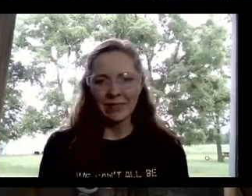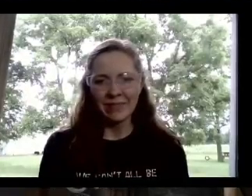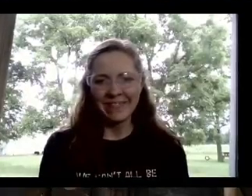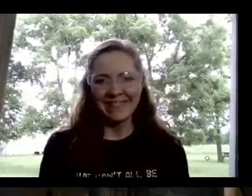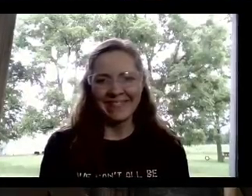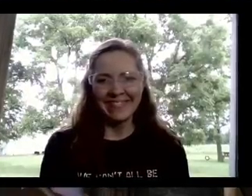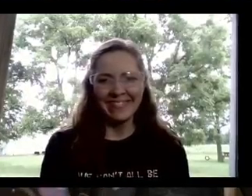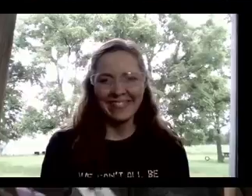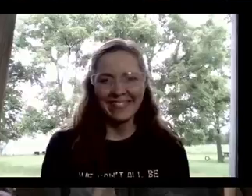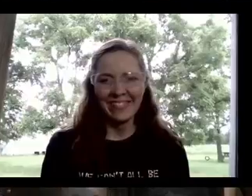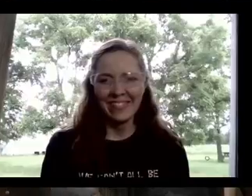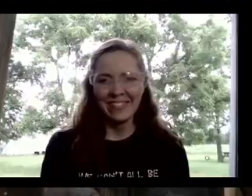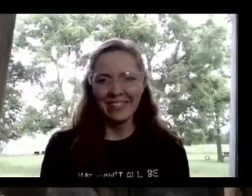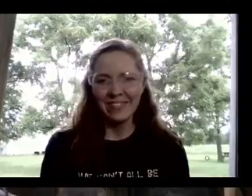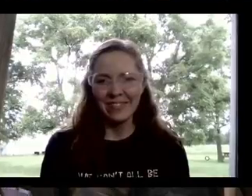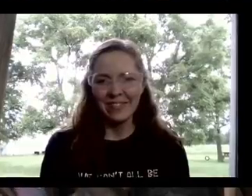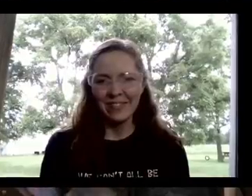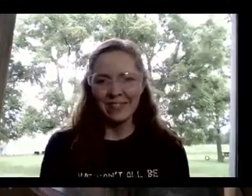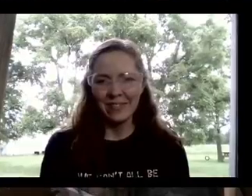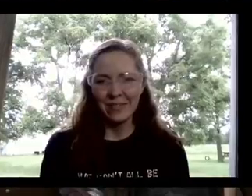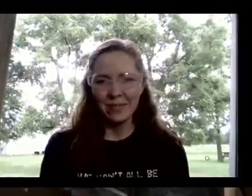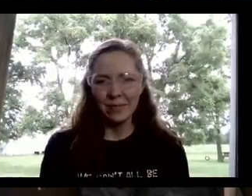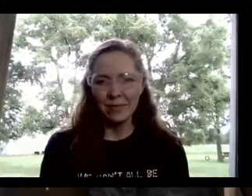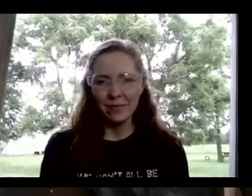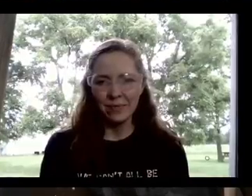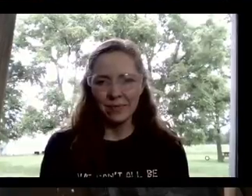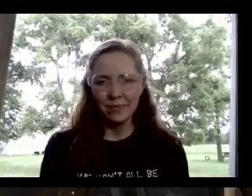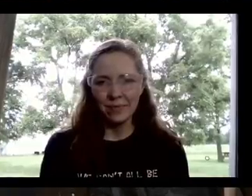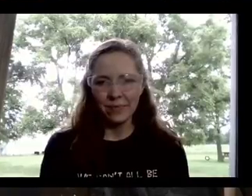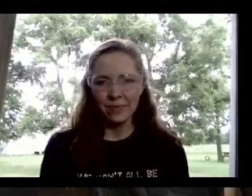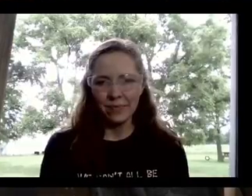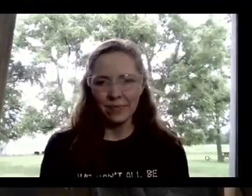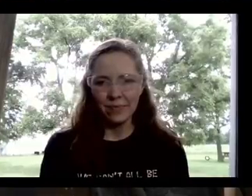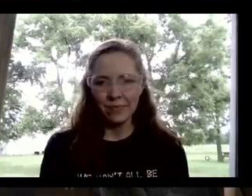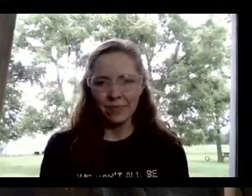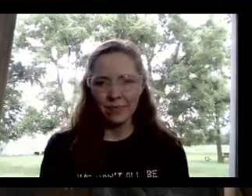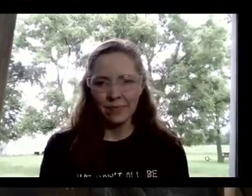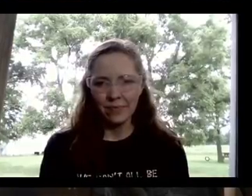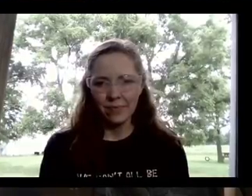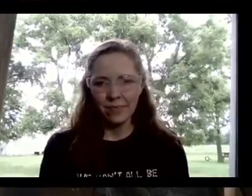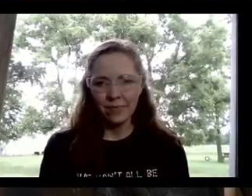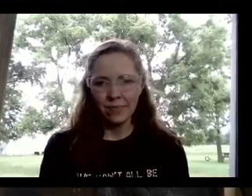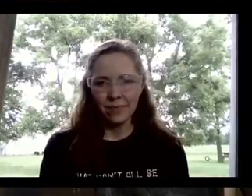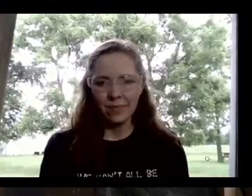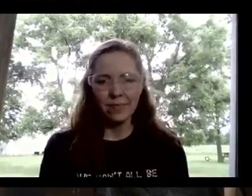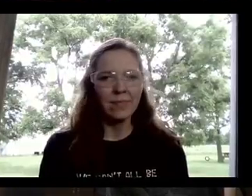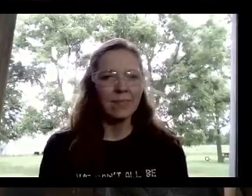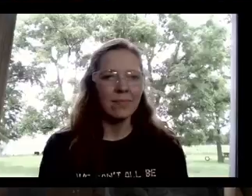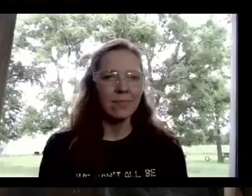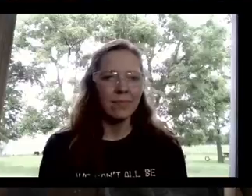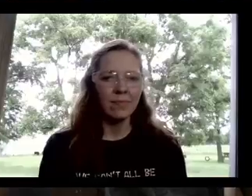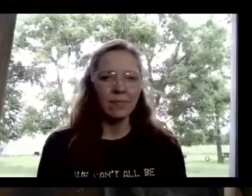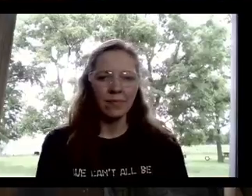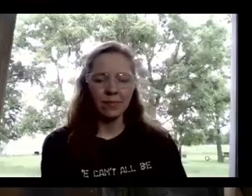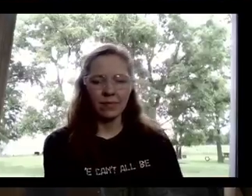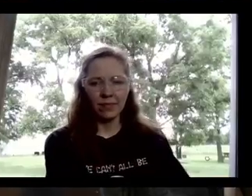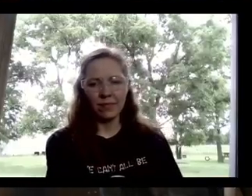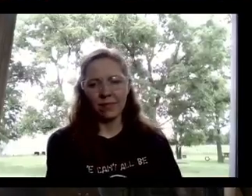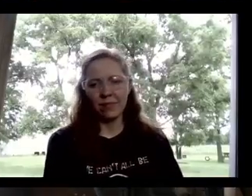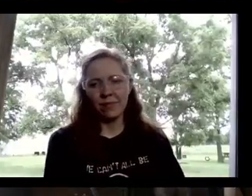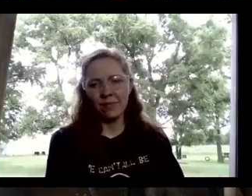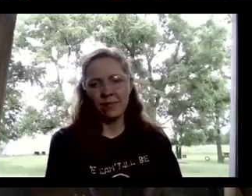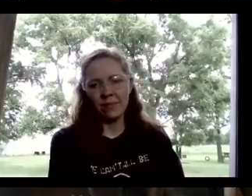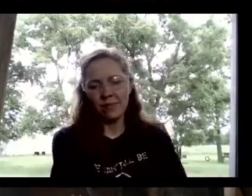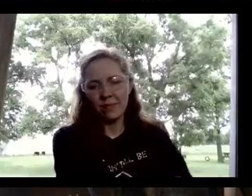missing. So here's the hammer right now as it sits. These are going to become the cheeks that are going to get welded on here.